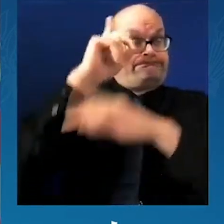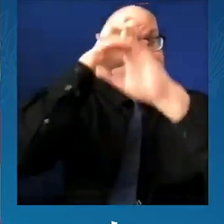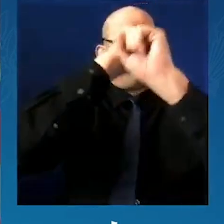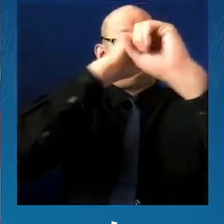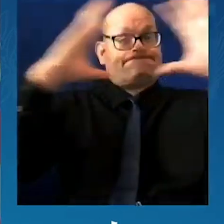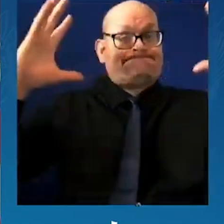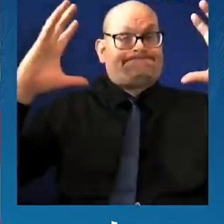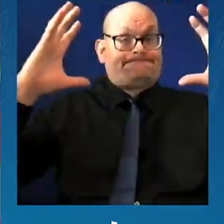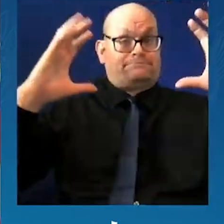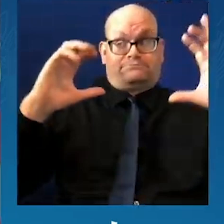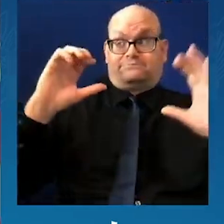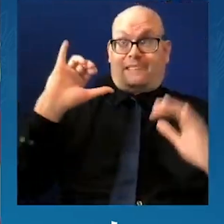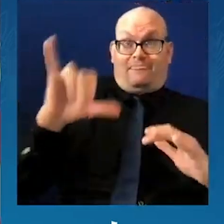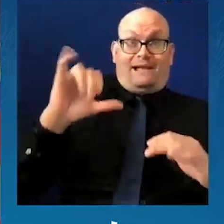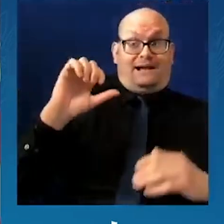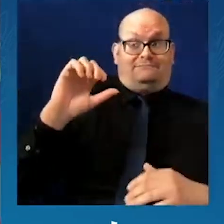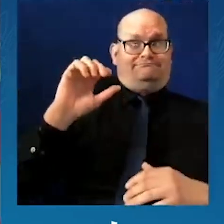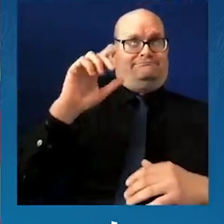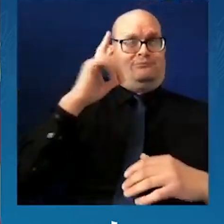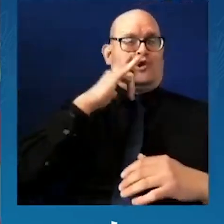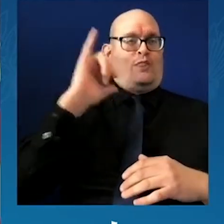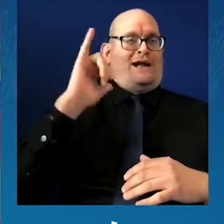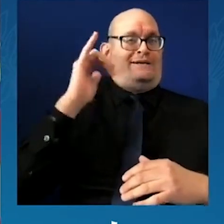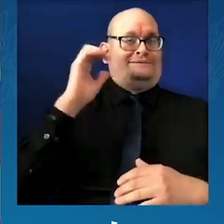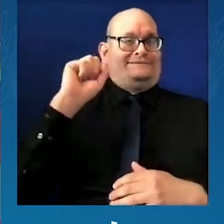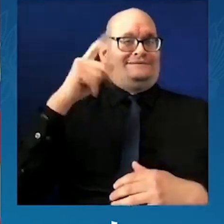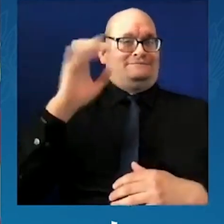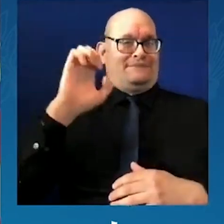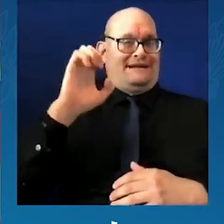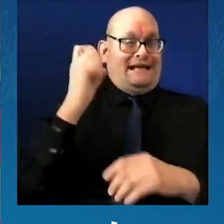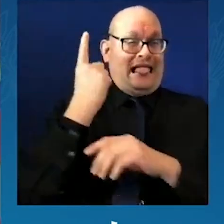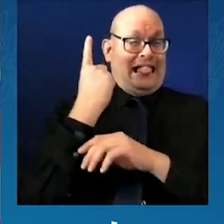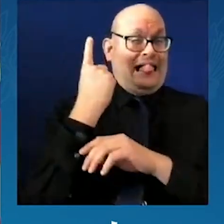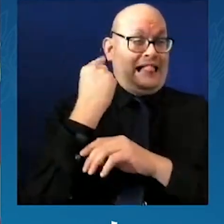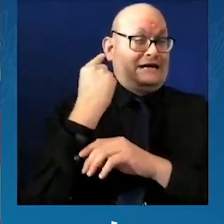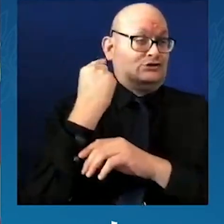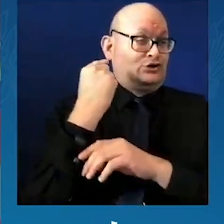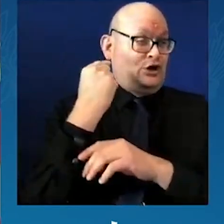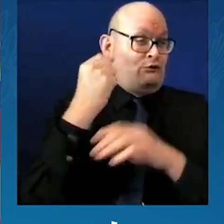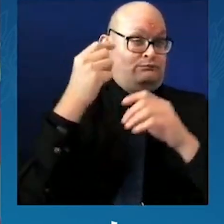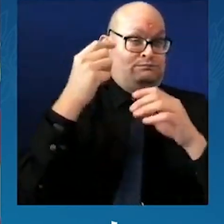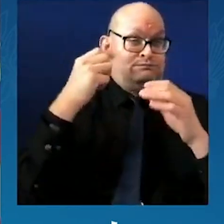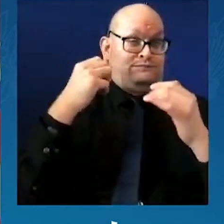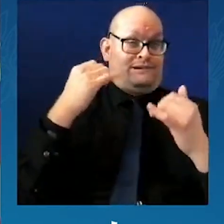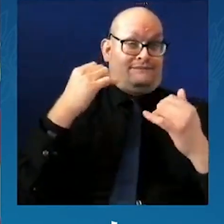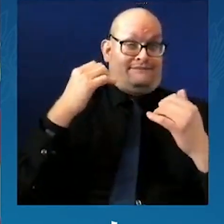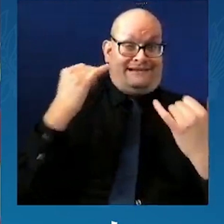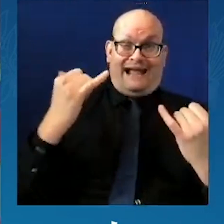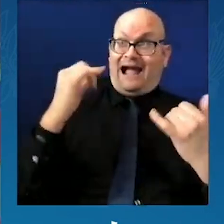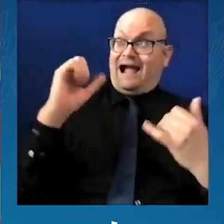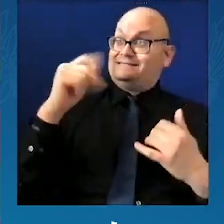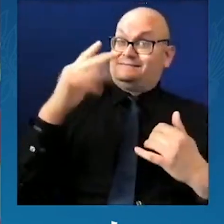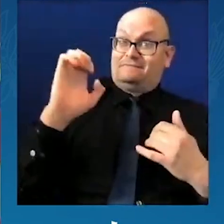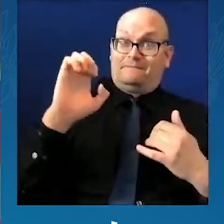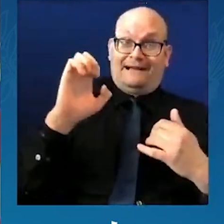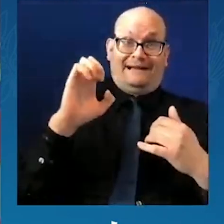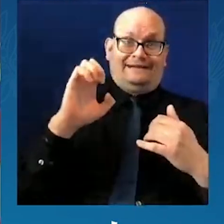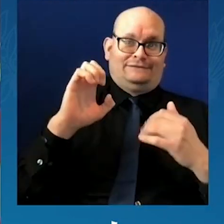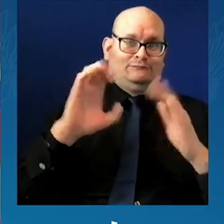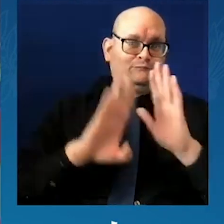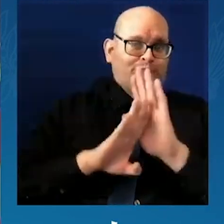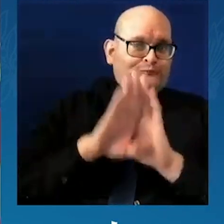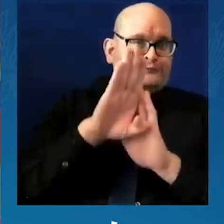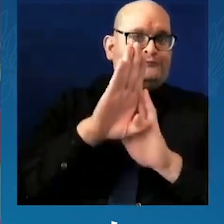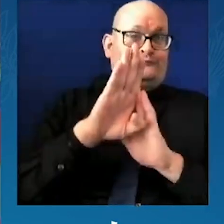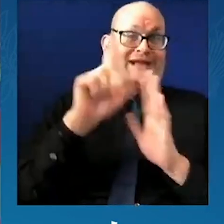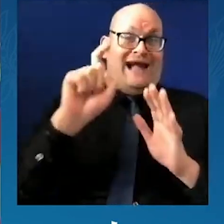explained last year, as activity in space grows, we must also establish international